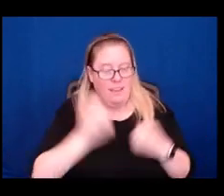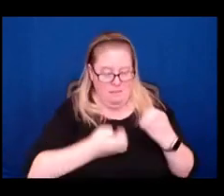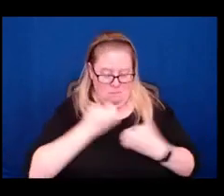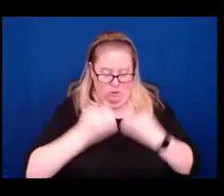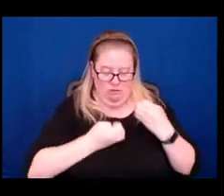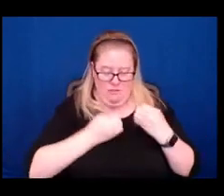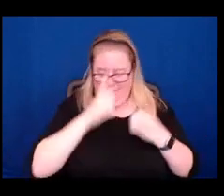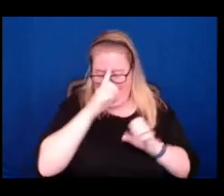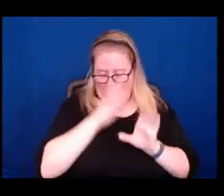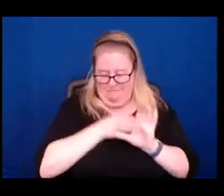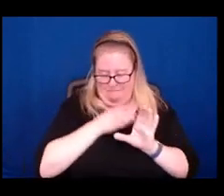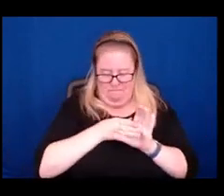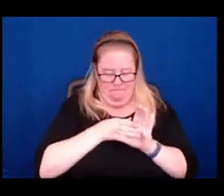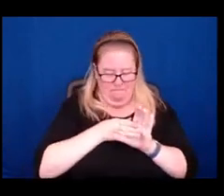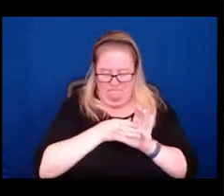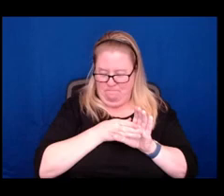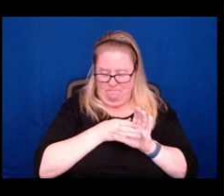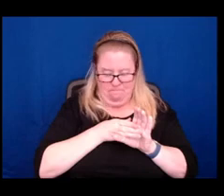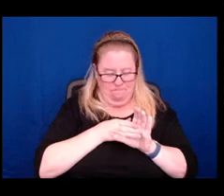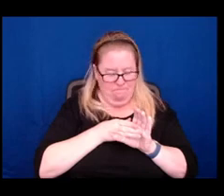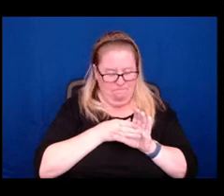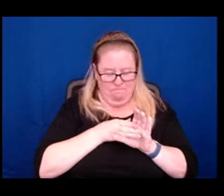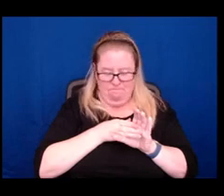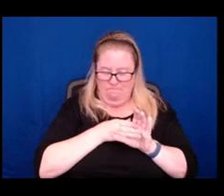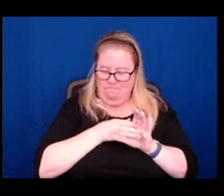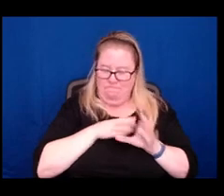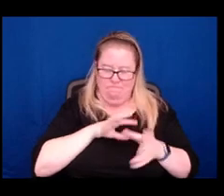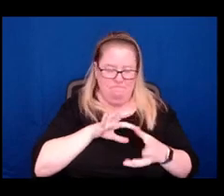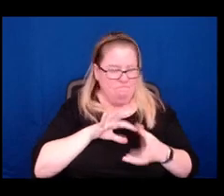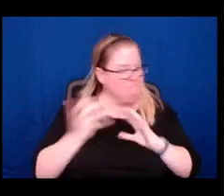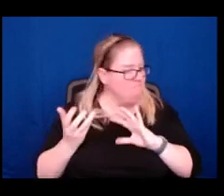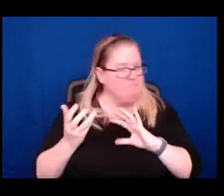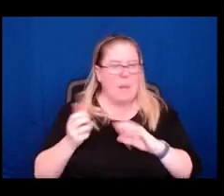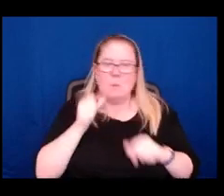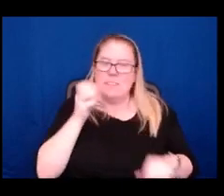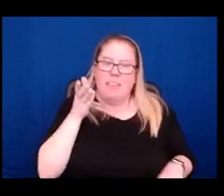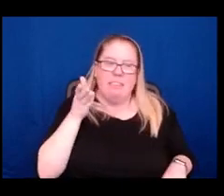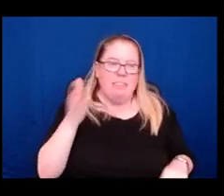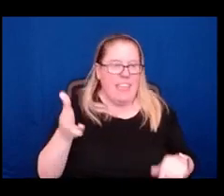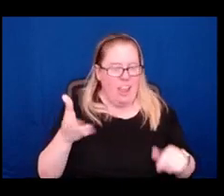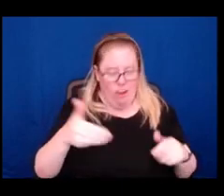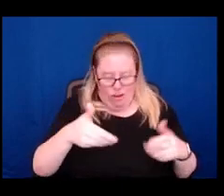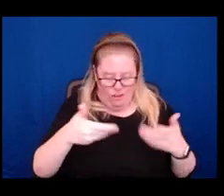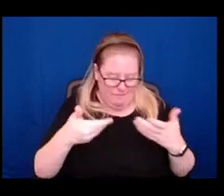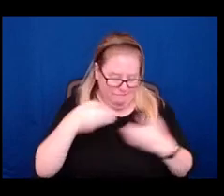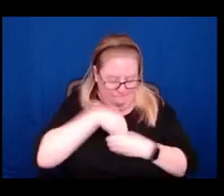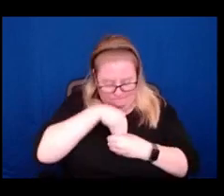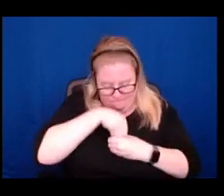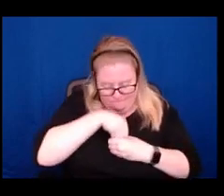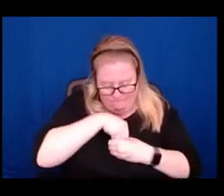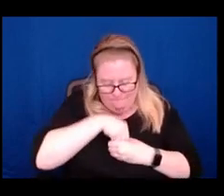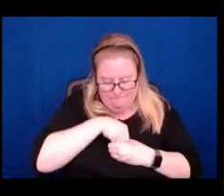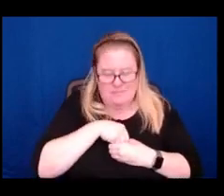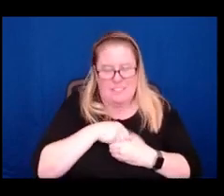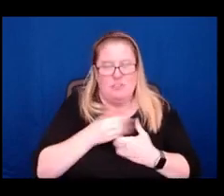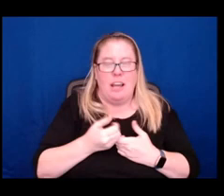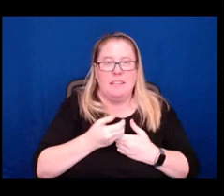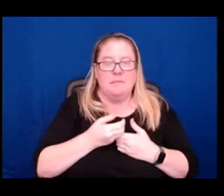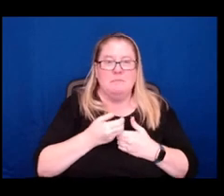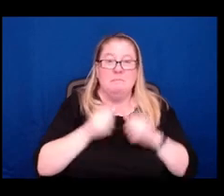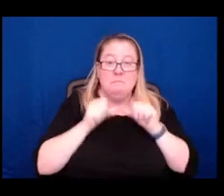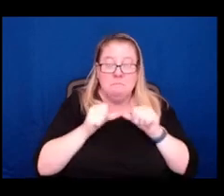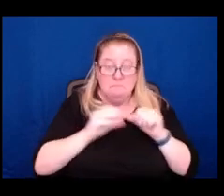because emotionally and psychologically, I just wasn't there. I'm struggling to, you know, try to maintain